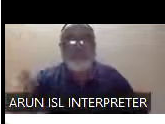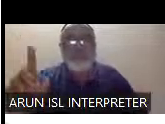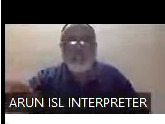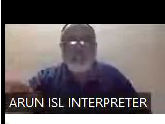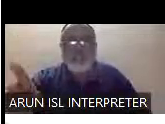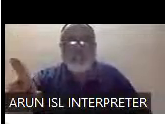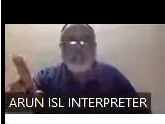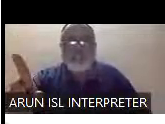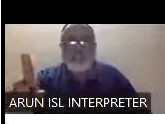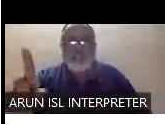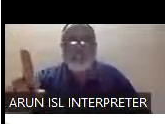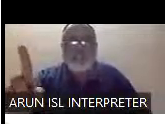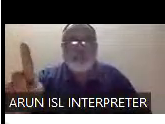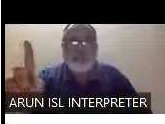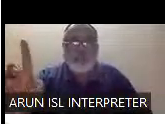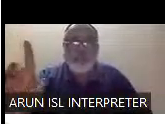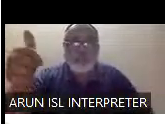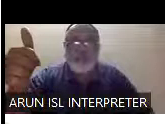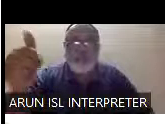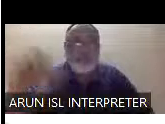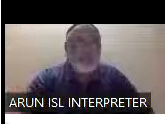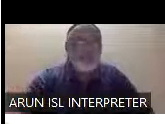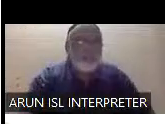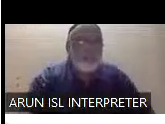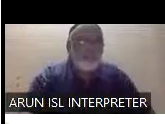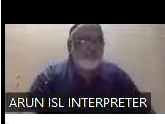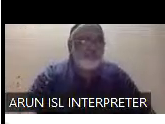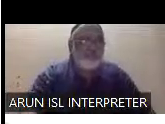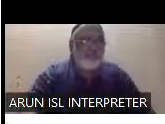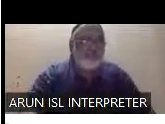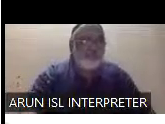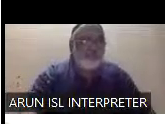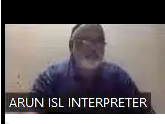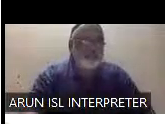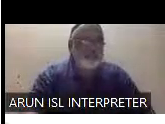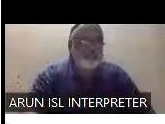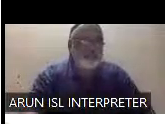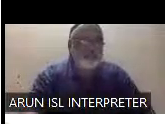interpreters. Yes. Okay. We sorted. Are you okay? Thank you. Yes.